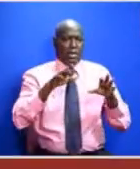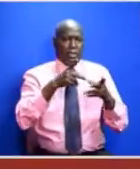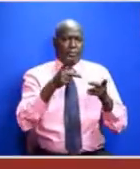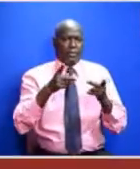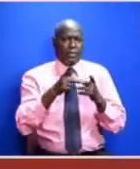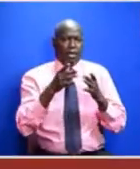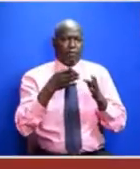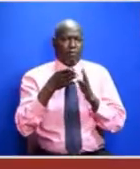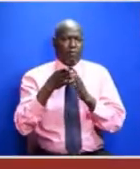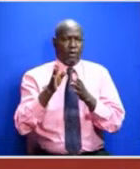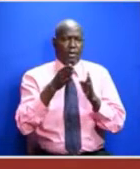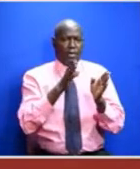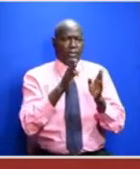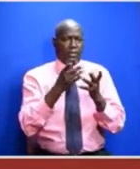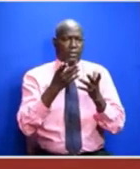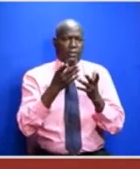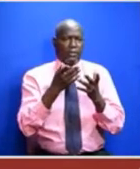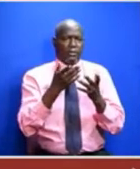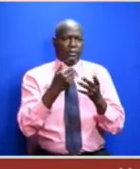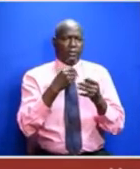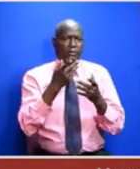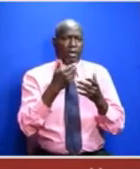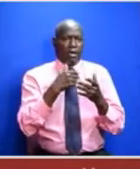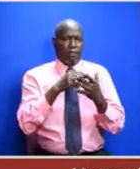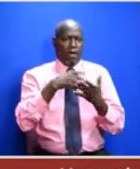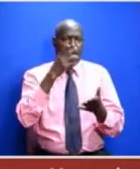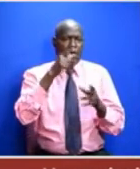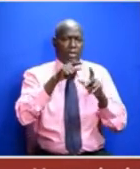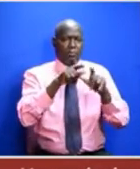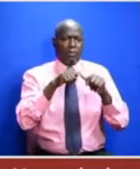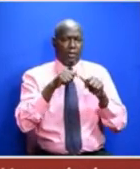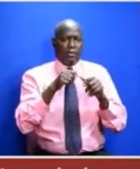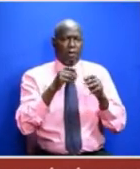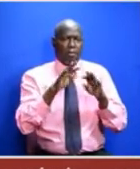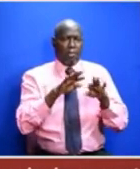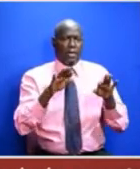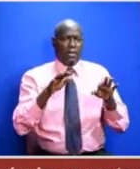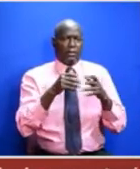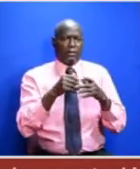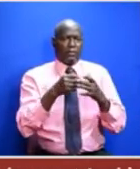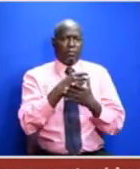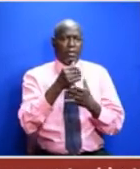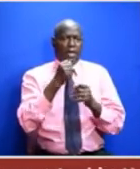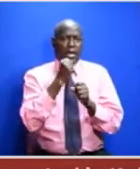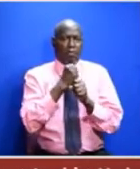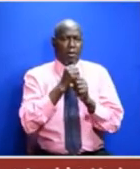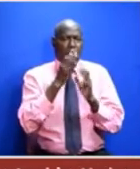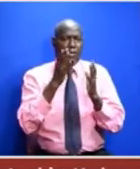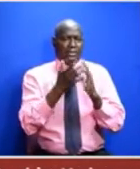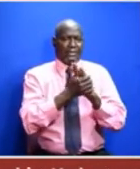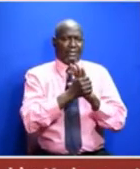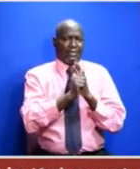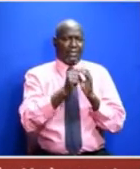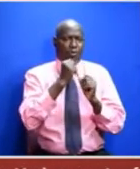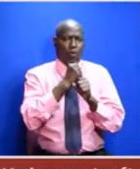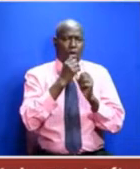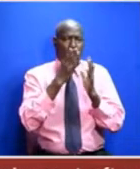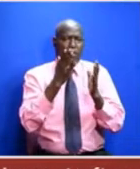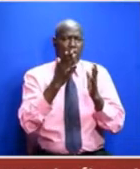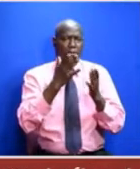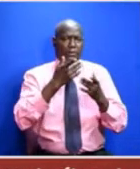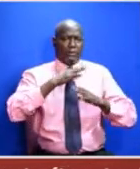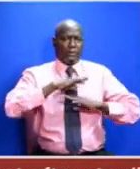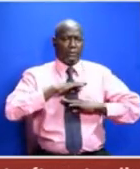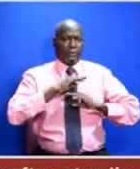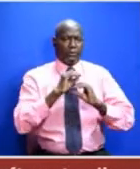a vacancy which was hard to fill due to the high demand of market supply, but few laborers, as most skilled workers, were